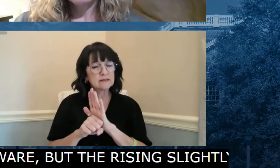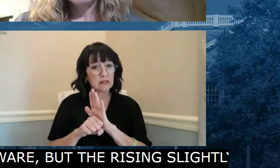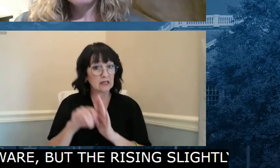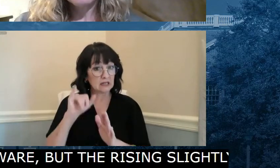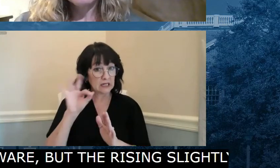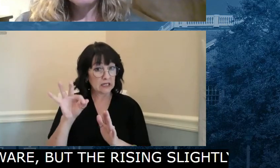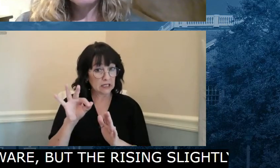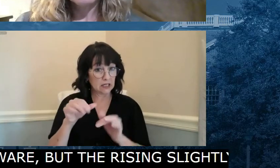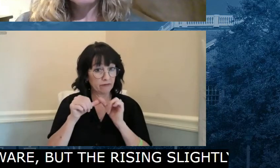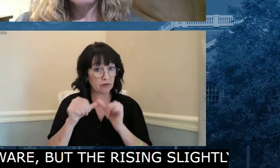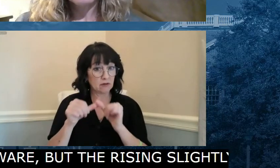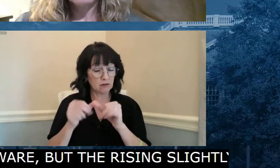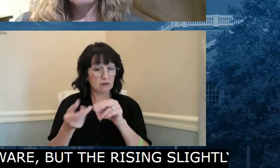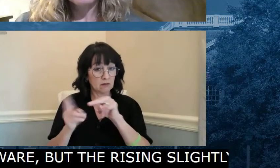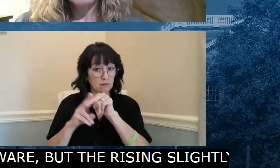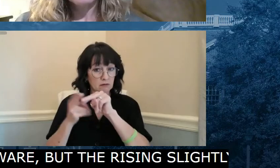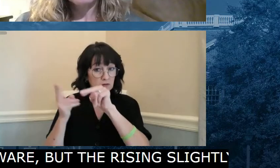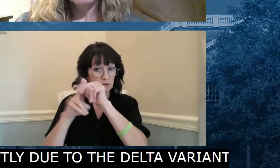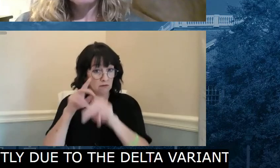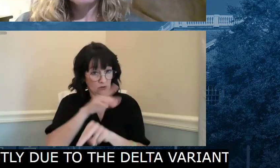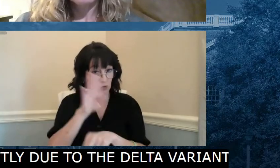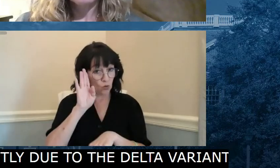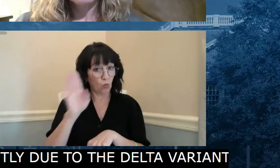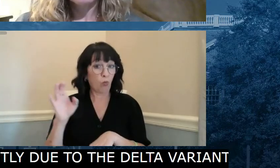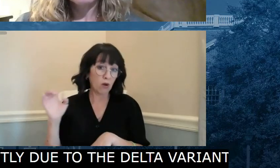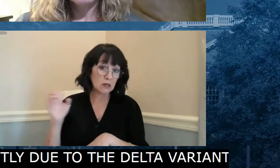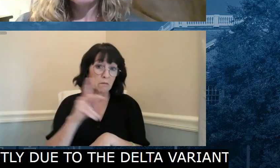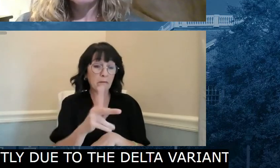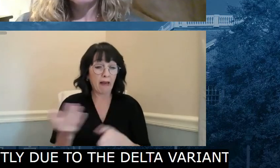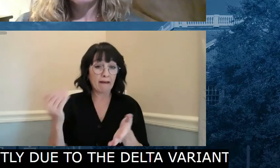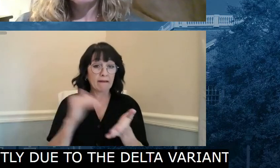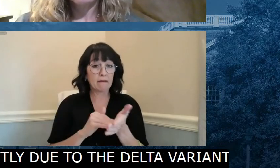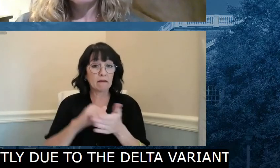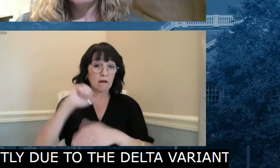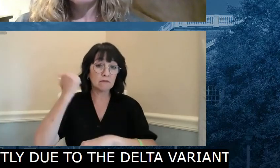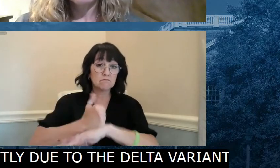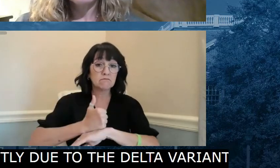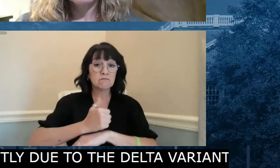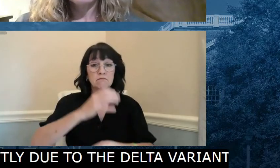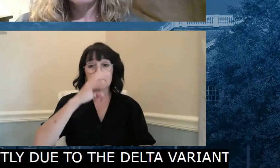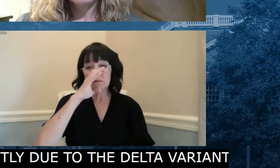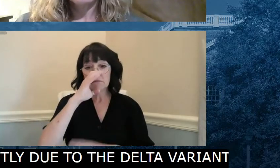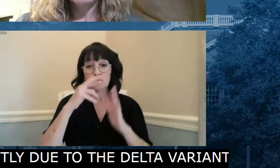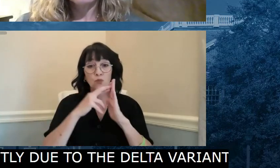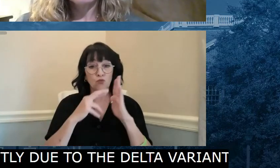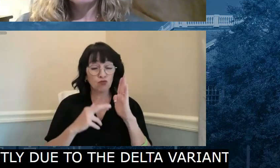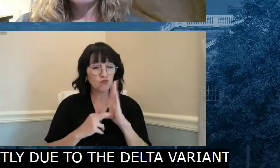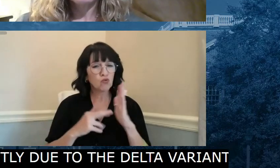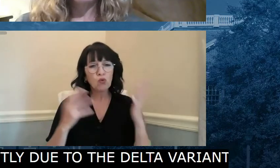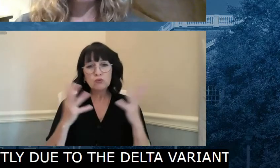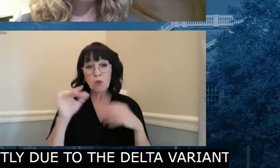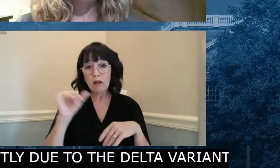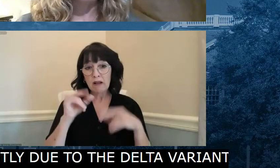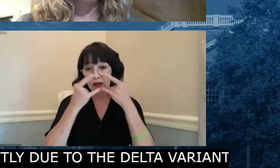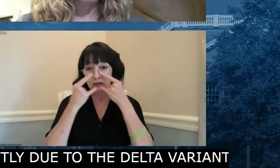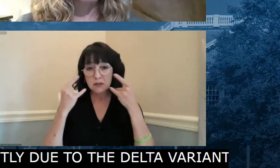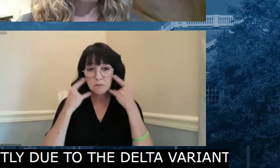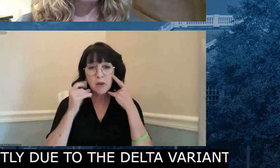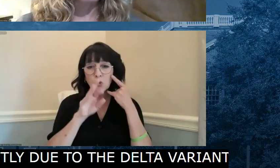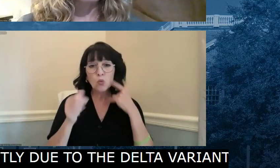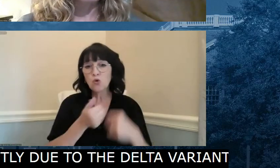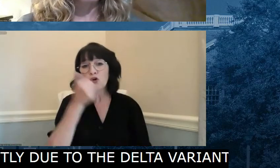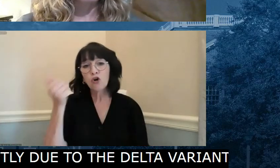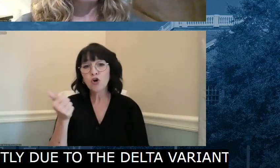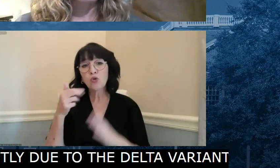would you consider reinstating some restrictions, such as a mask mandate or any other capacity restrictions, Governor? Yeah,